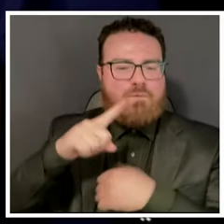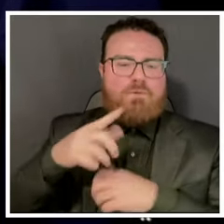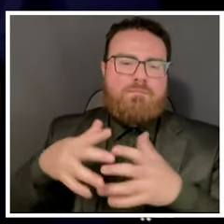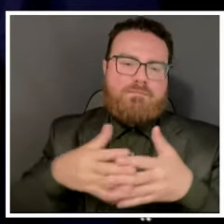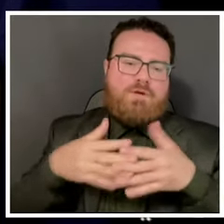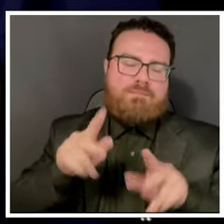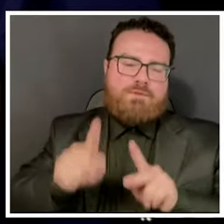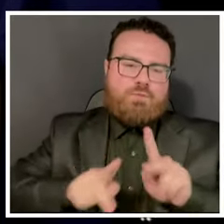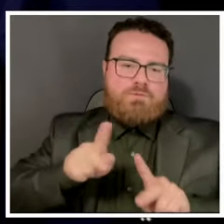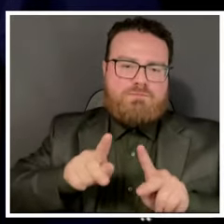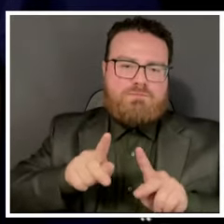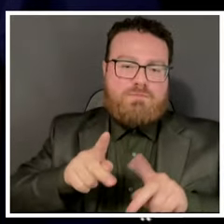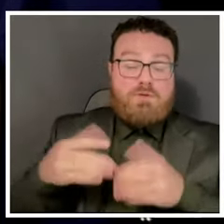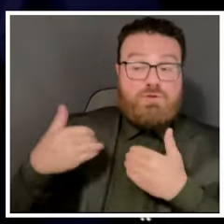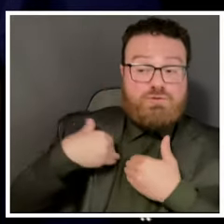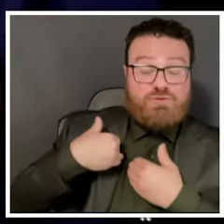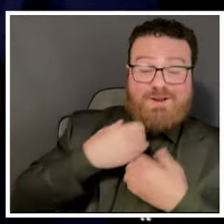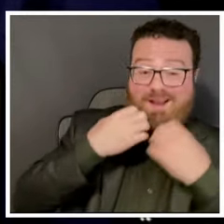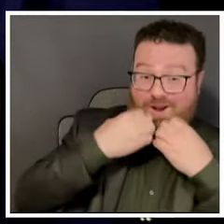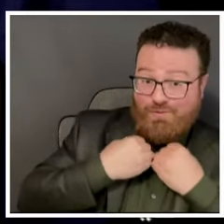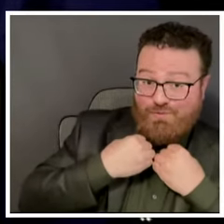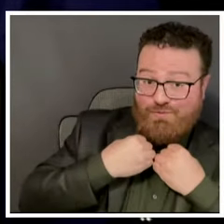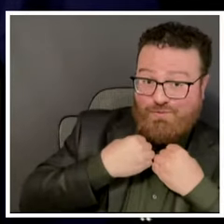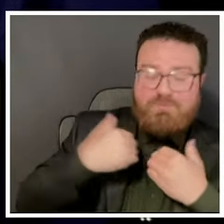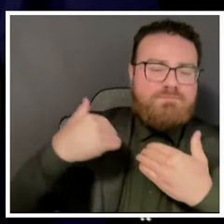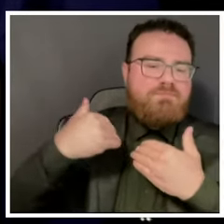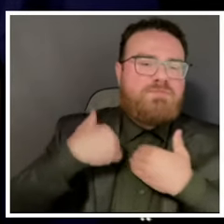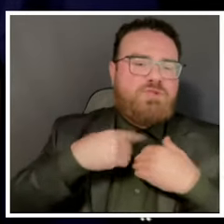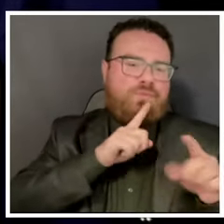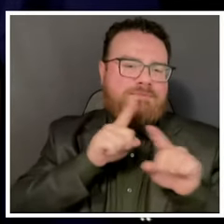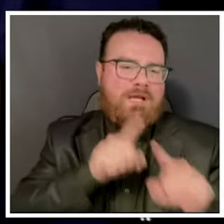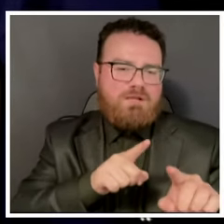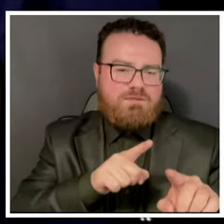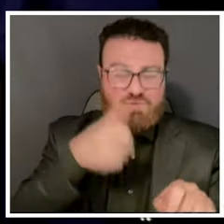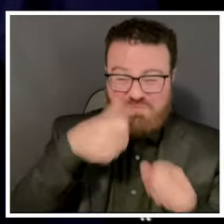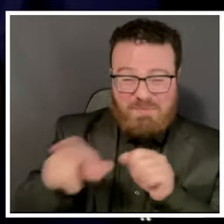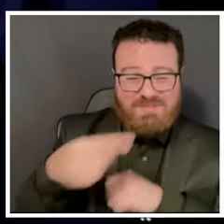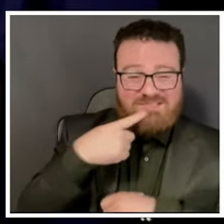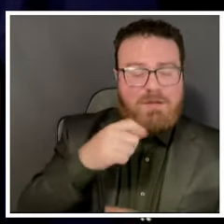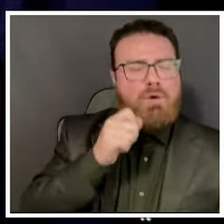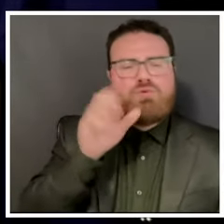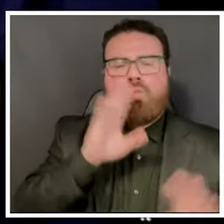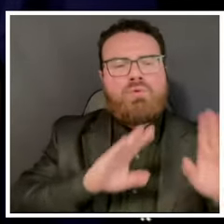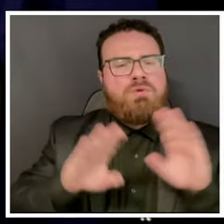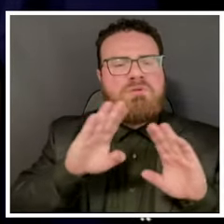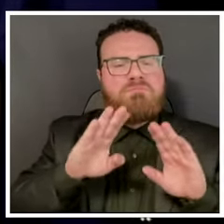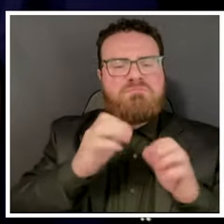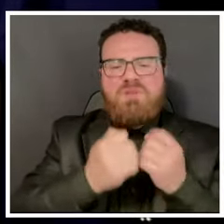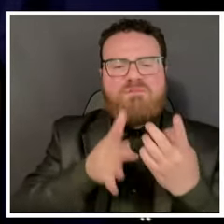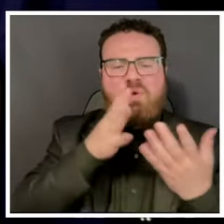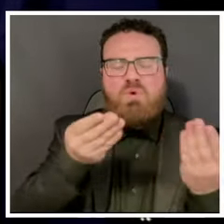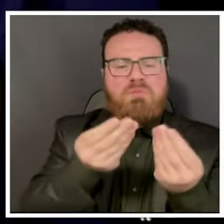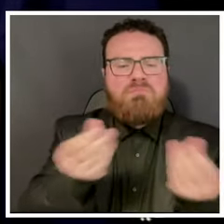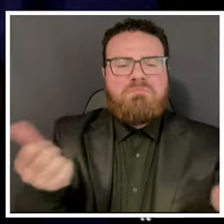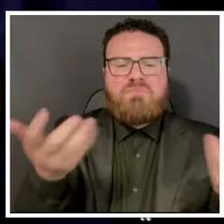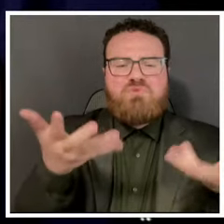to respond. Remember when he told us, don't worry, this will all be over by Easter.